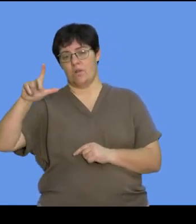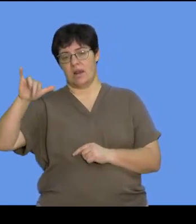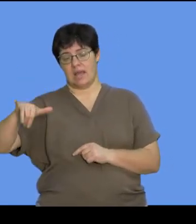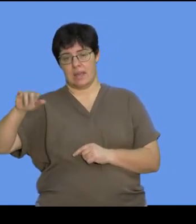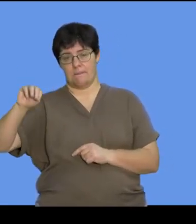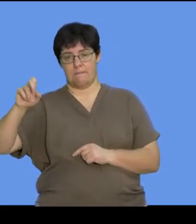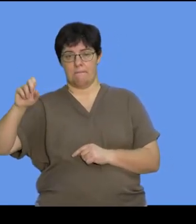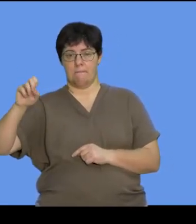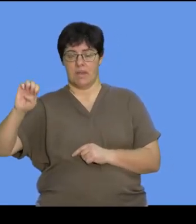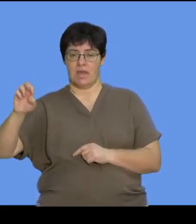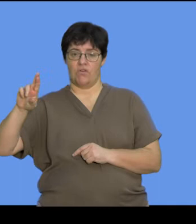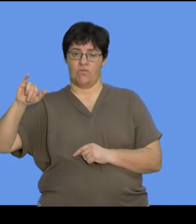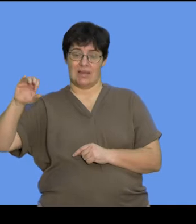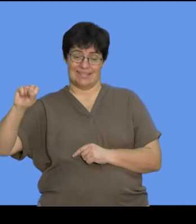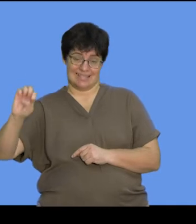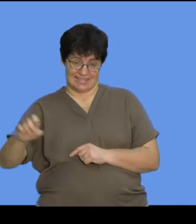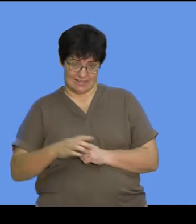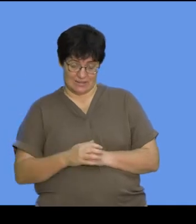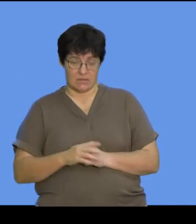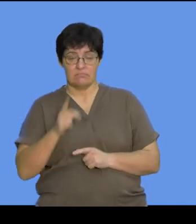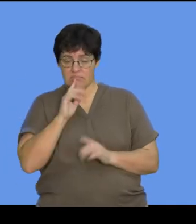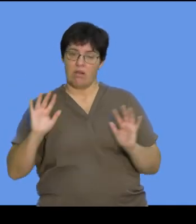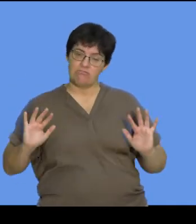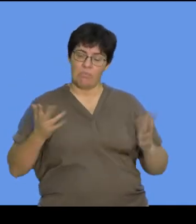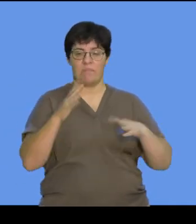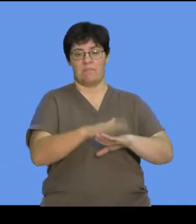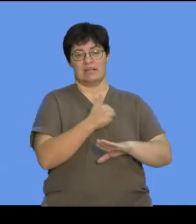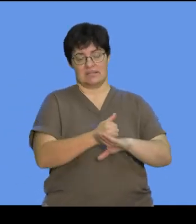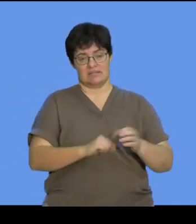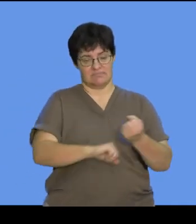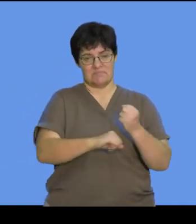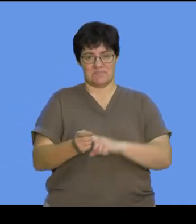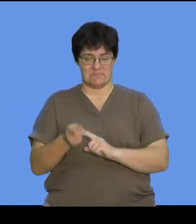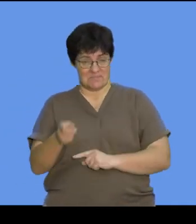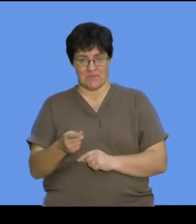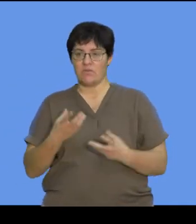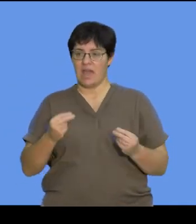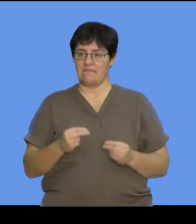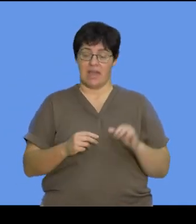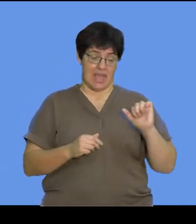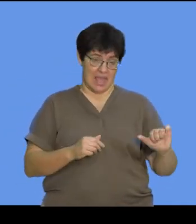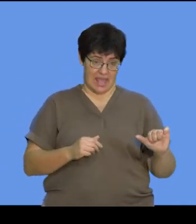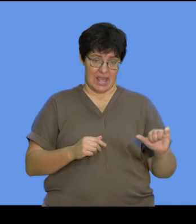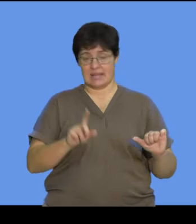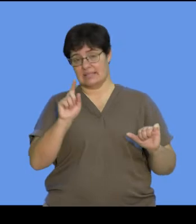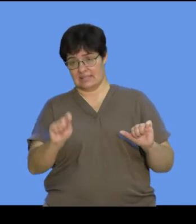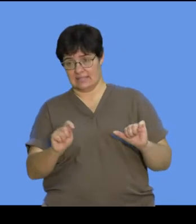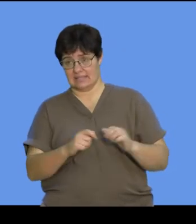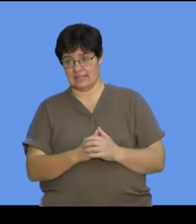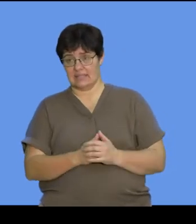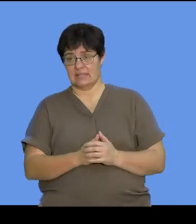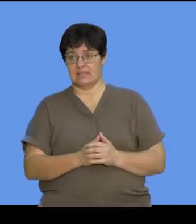polymerase. The DNA polymerase will help to bring in the complementary bases. And in this case, you've got